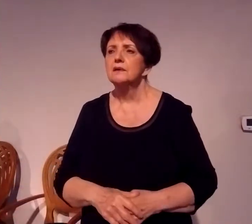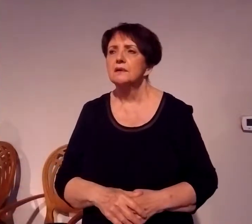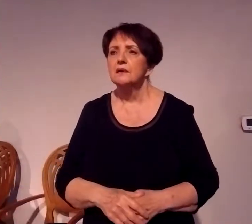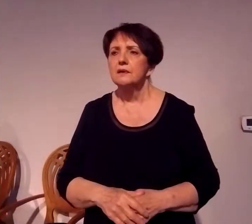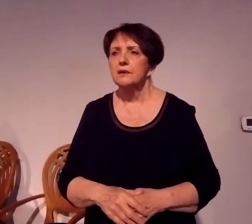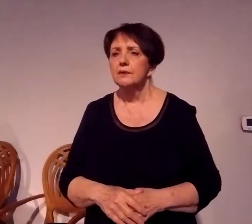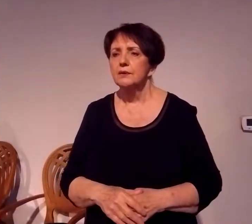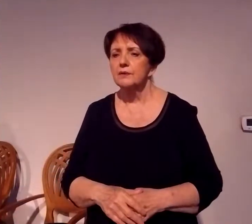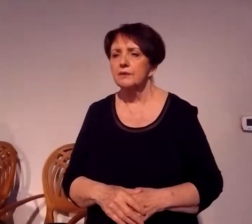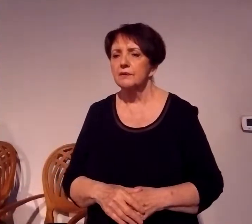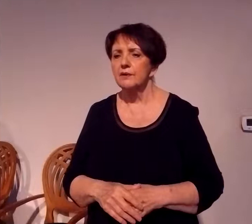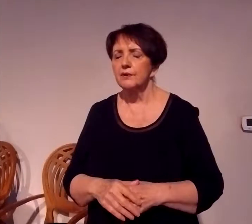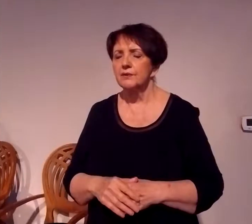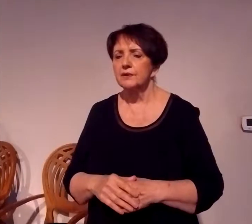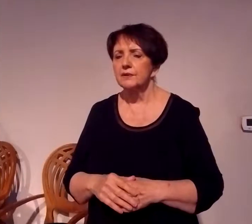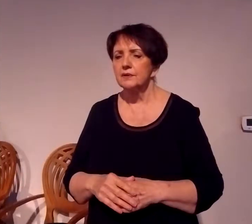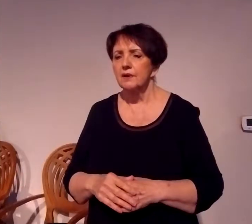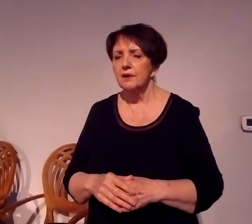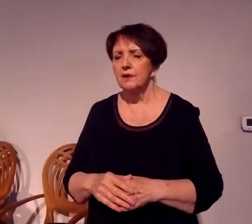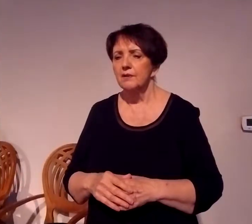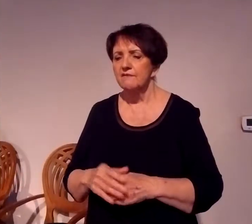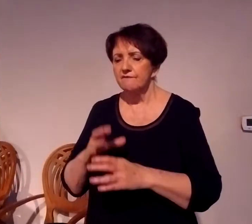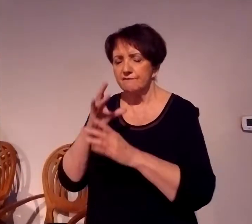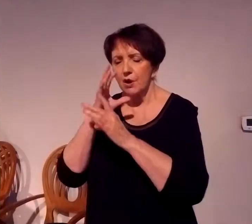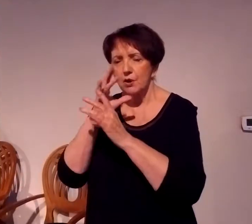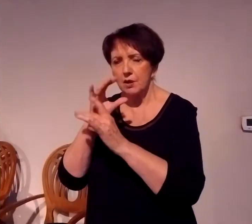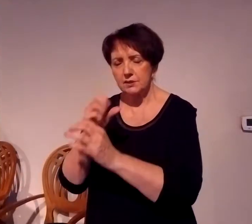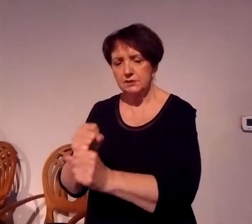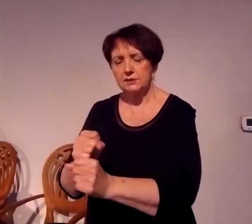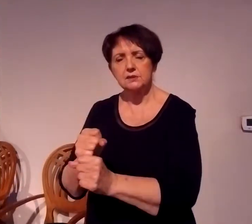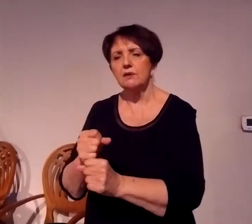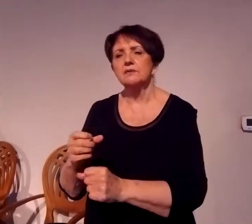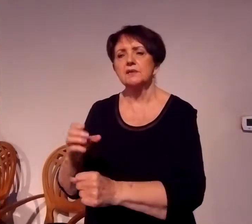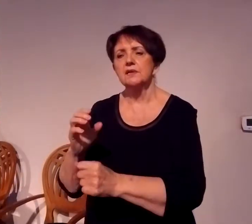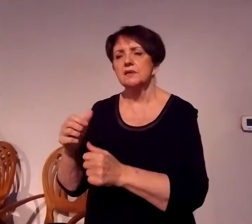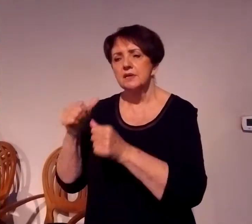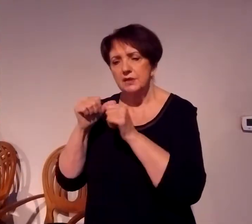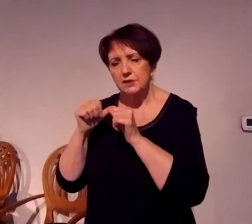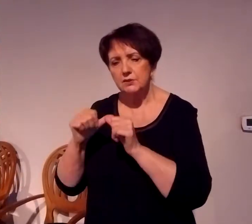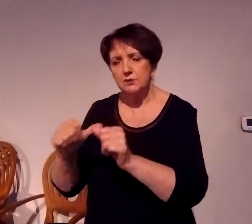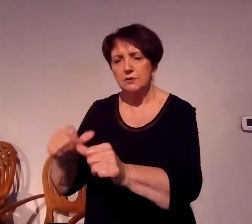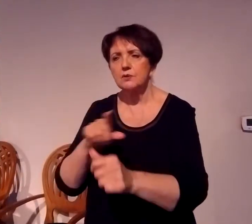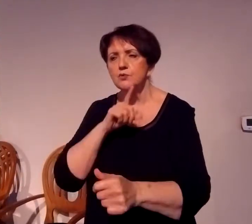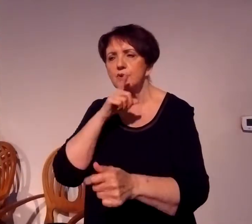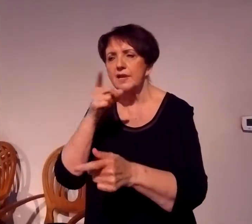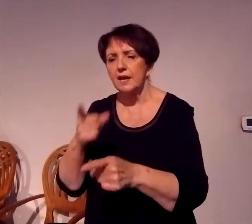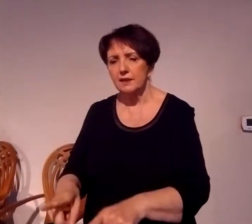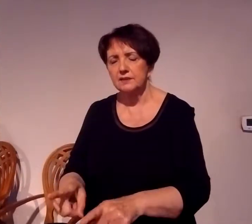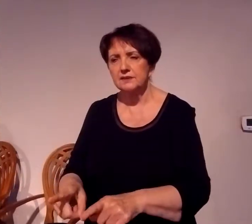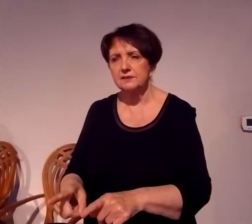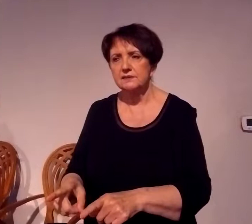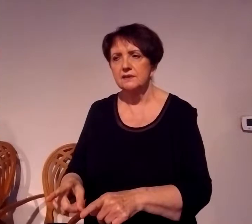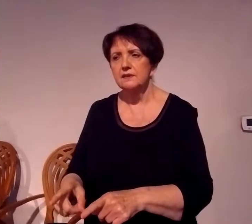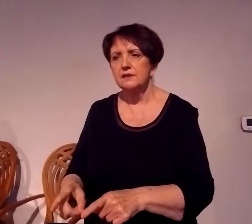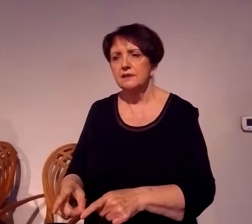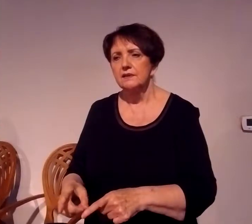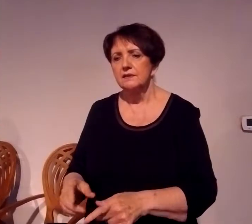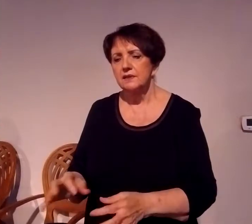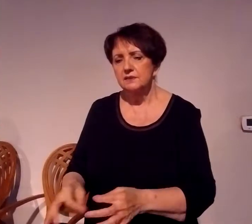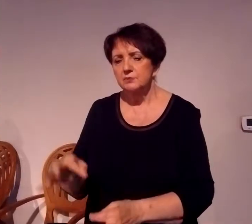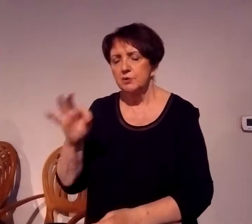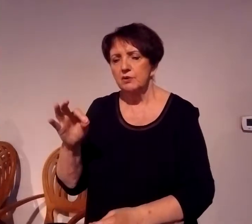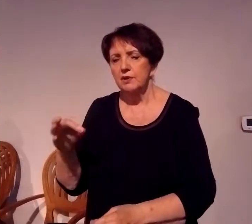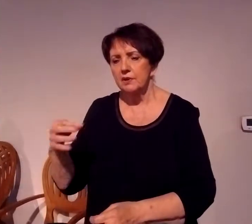Stayed upon eternal realities, that spirit will be far better able to endure and profit by the